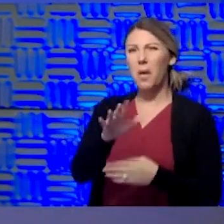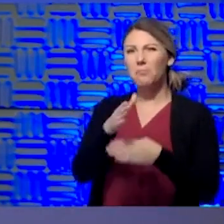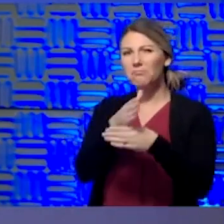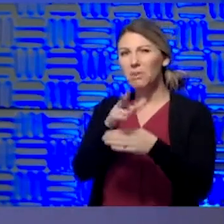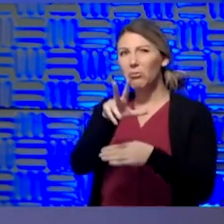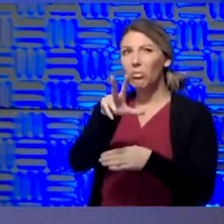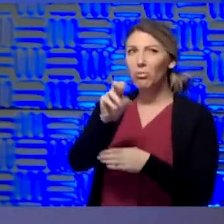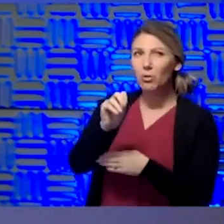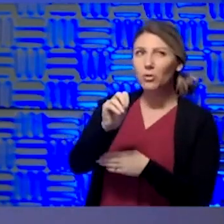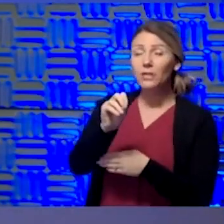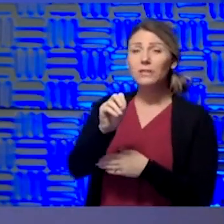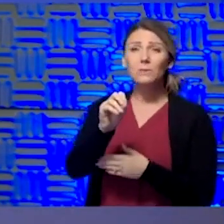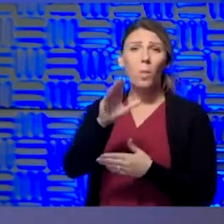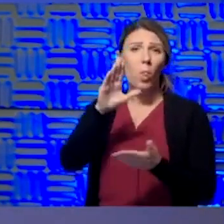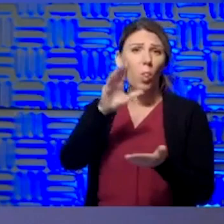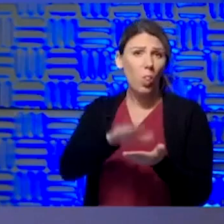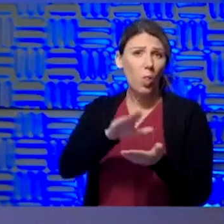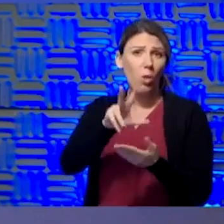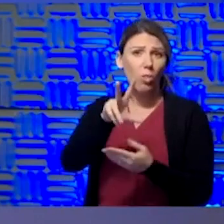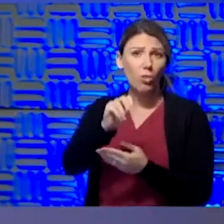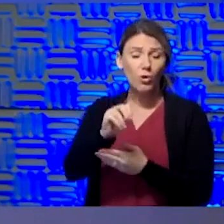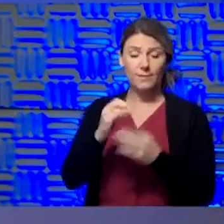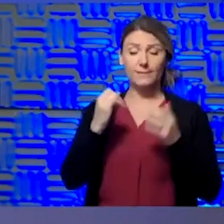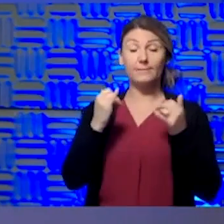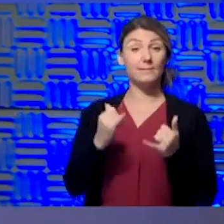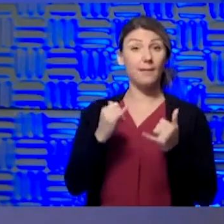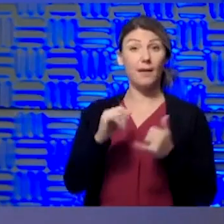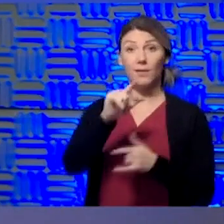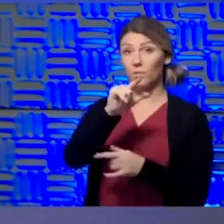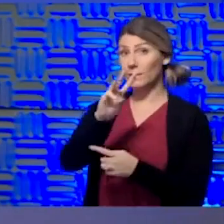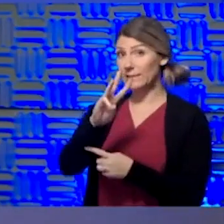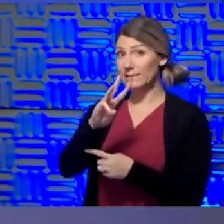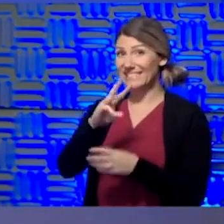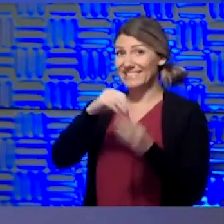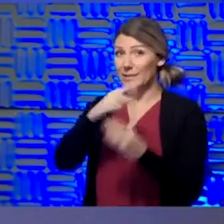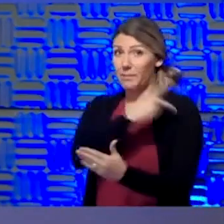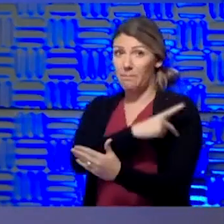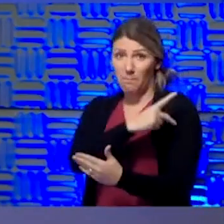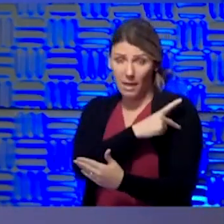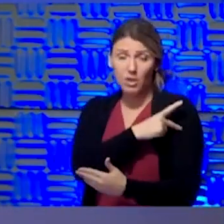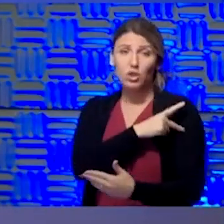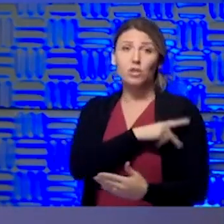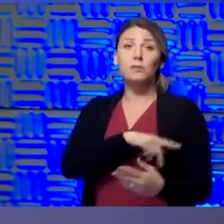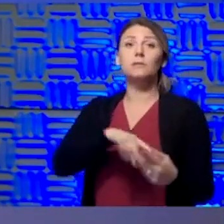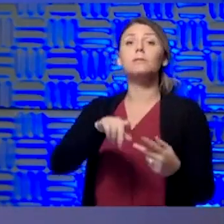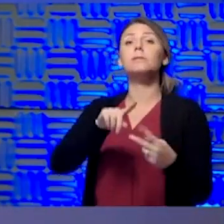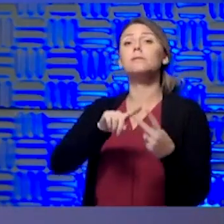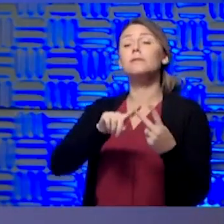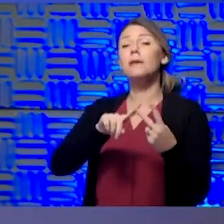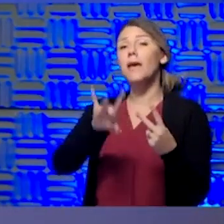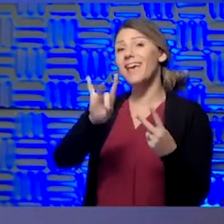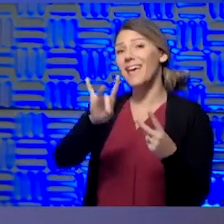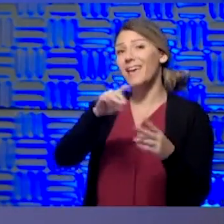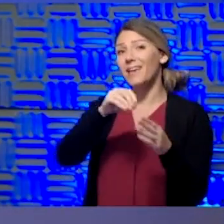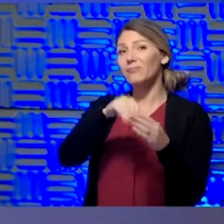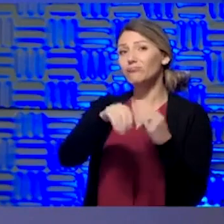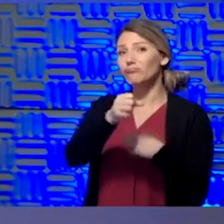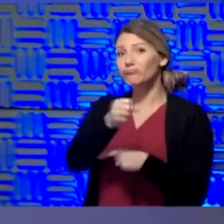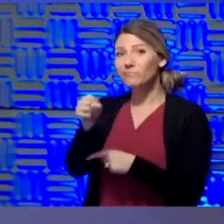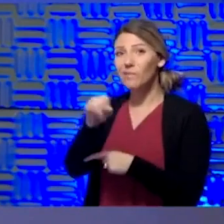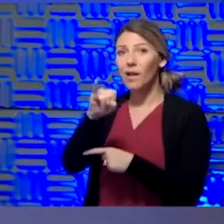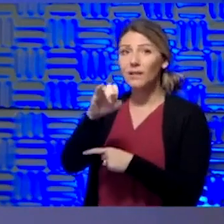low 30s. Today we are at 26 inpatients. We have 8 in the ICU. We have had